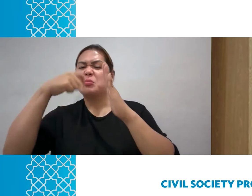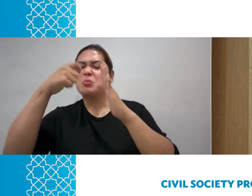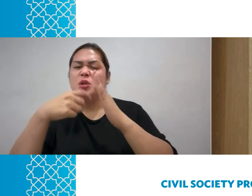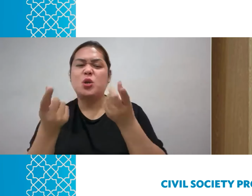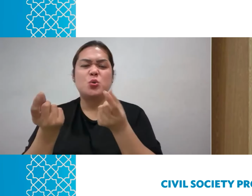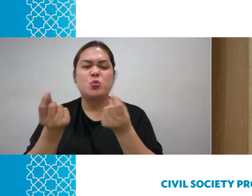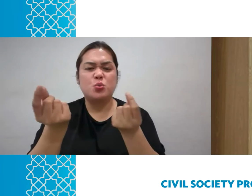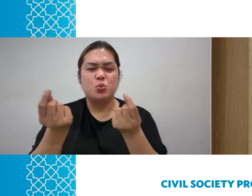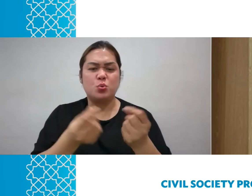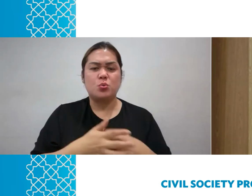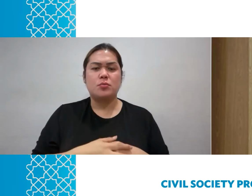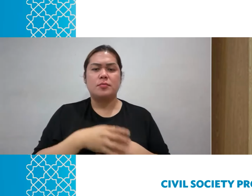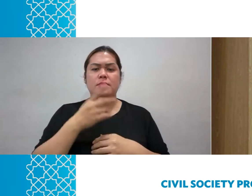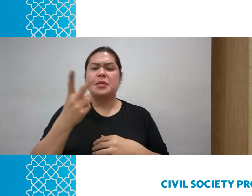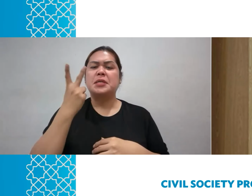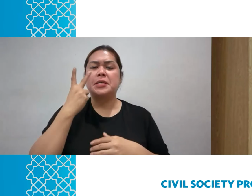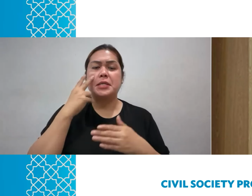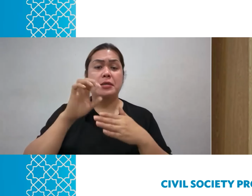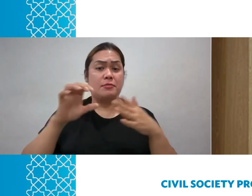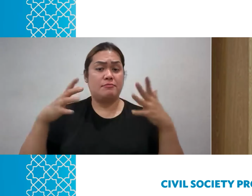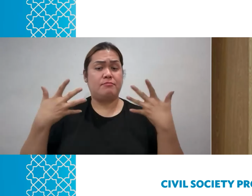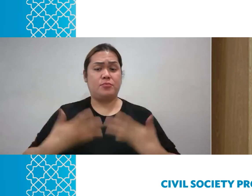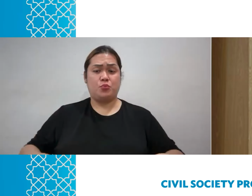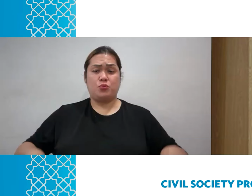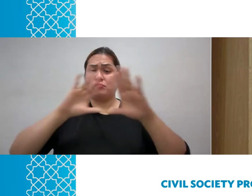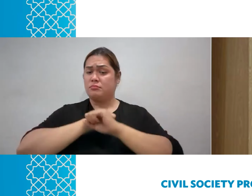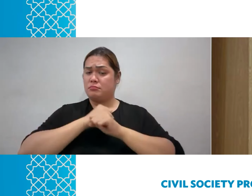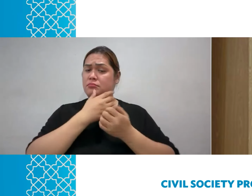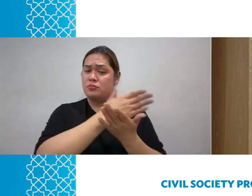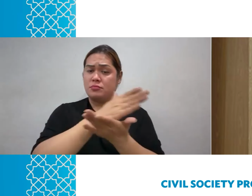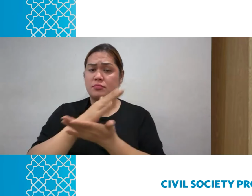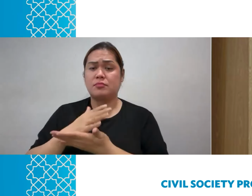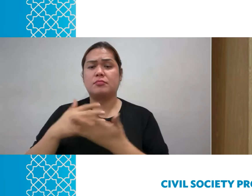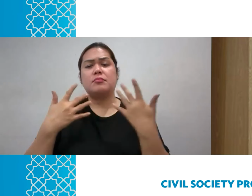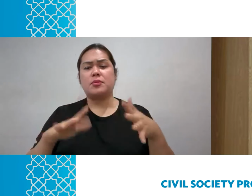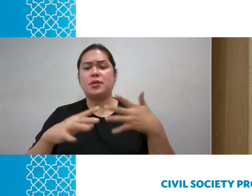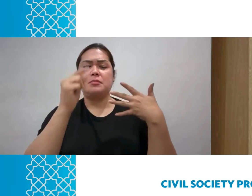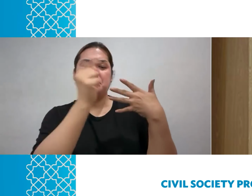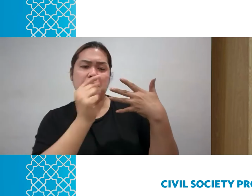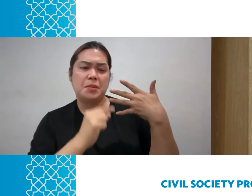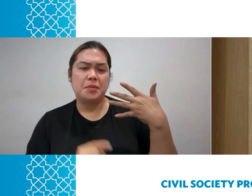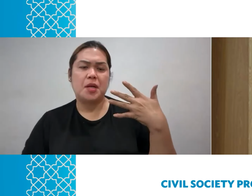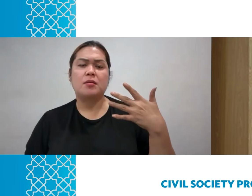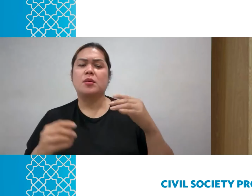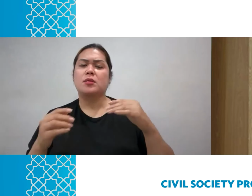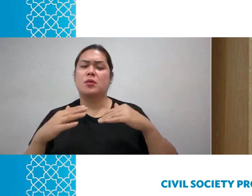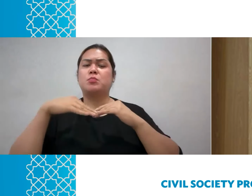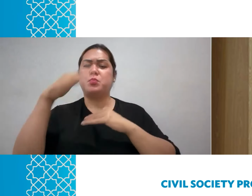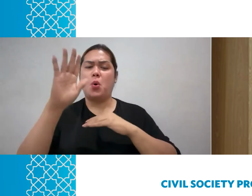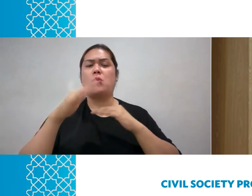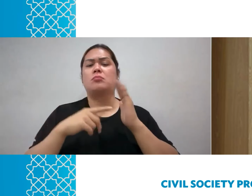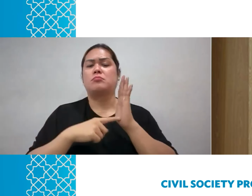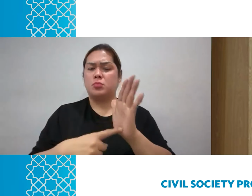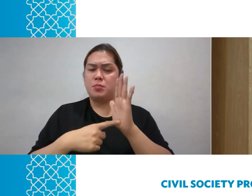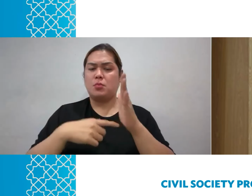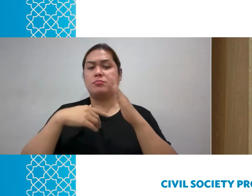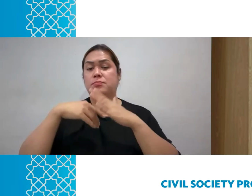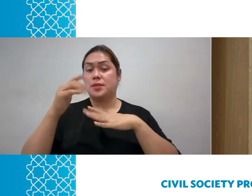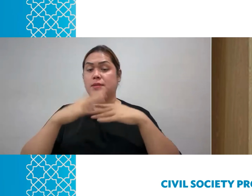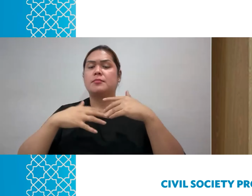I'll end just to share with a sort of bullet point list of even more examples to build in community engagement into your